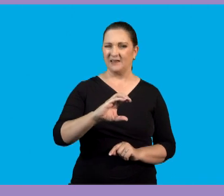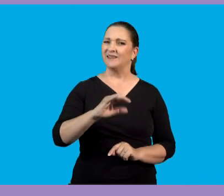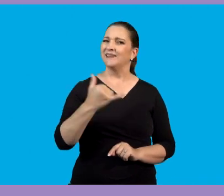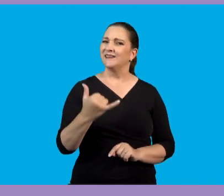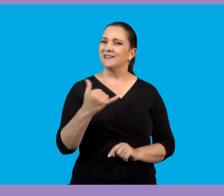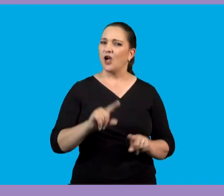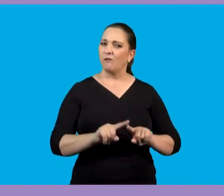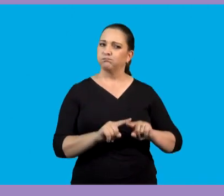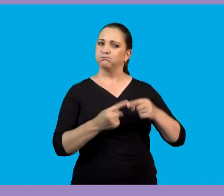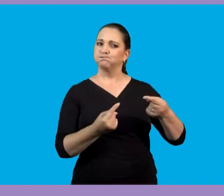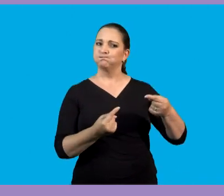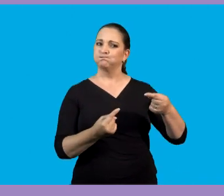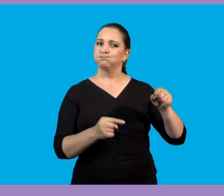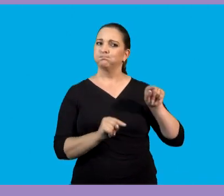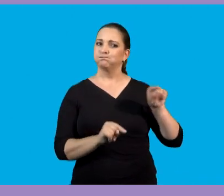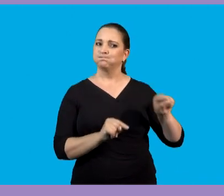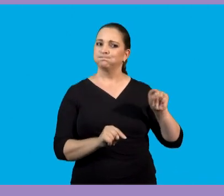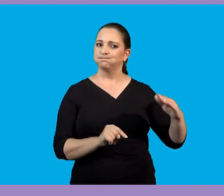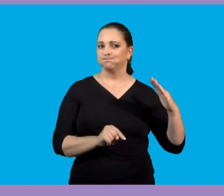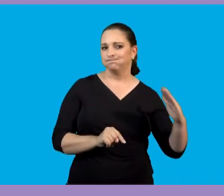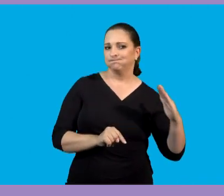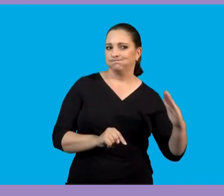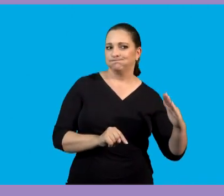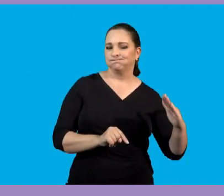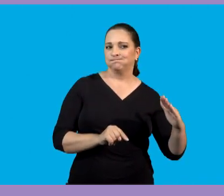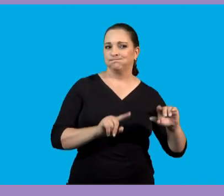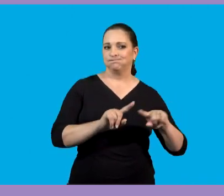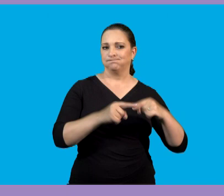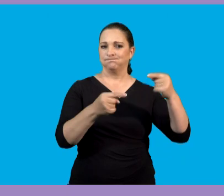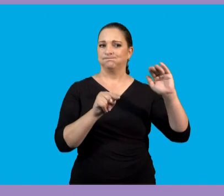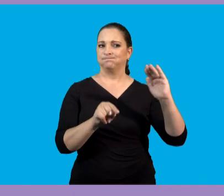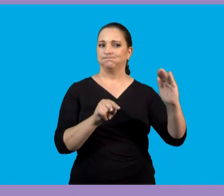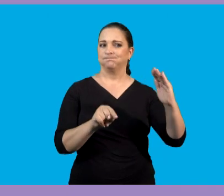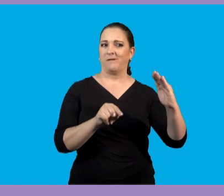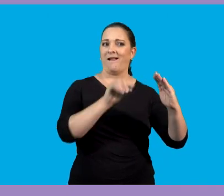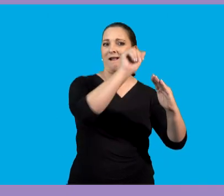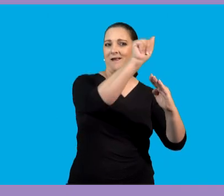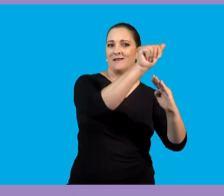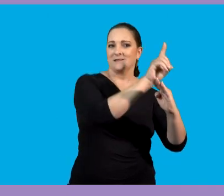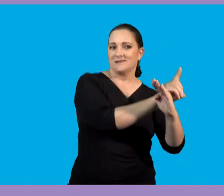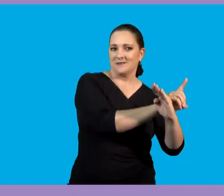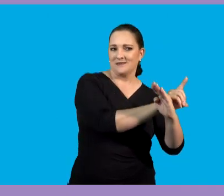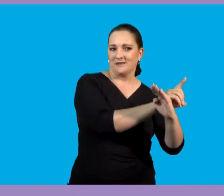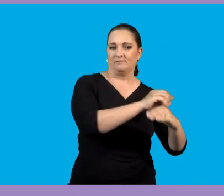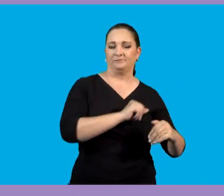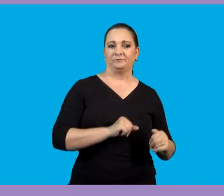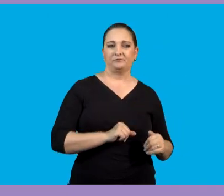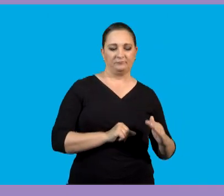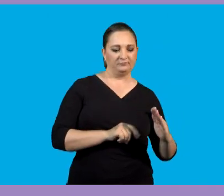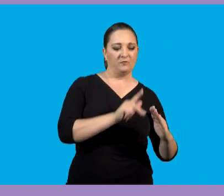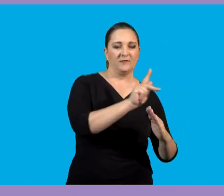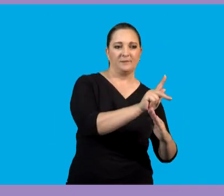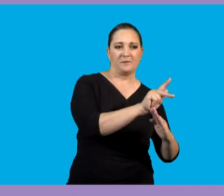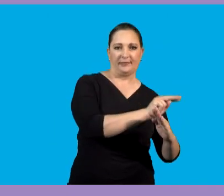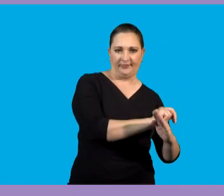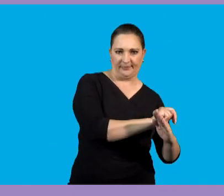that are opposite that is AD, and the side that is opposite the angle M there is KN. So